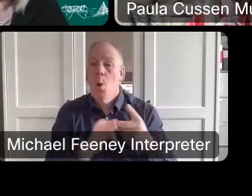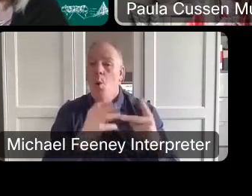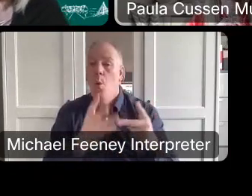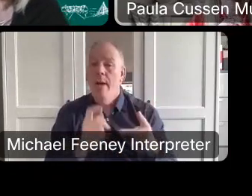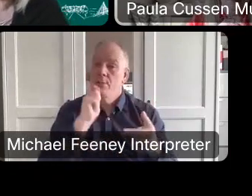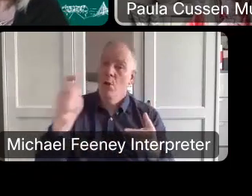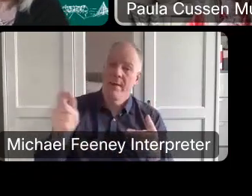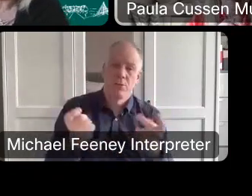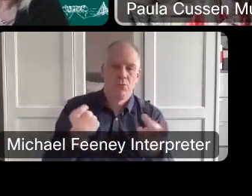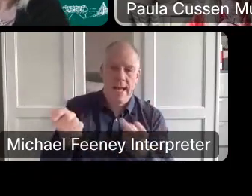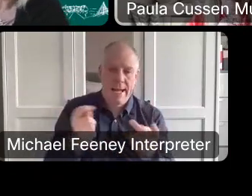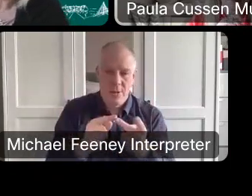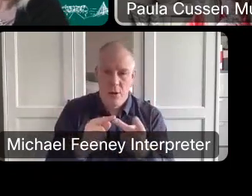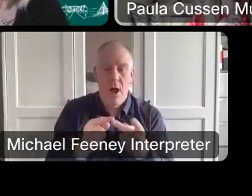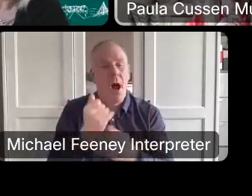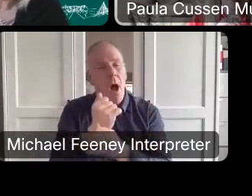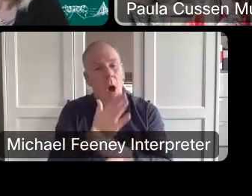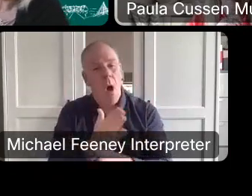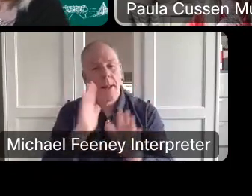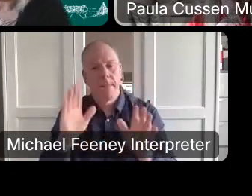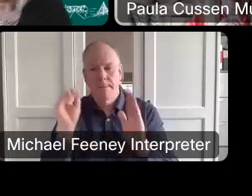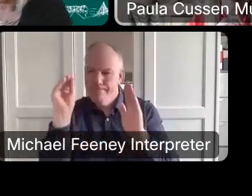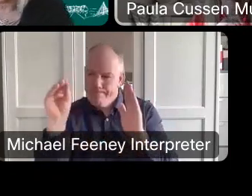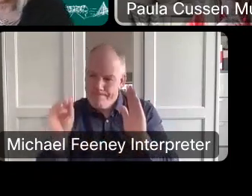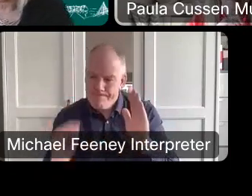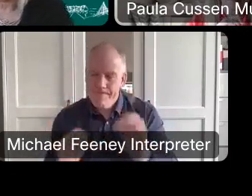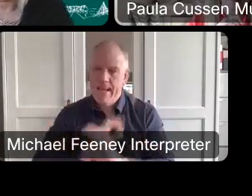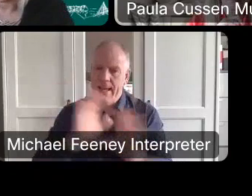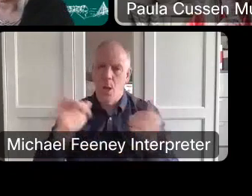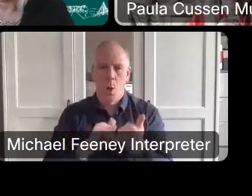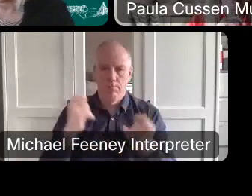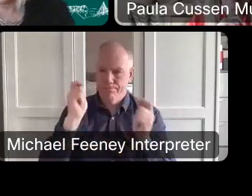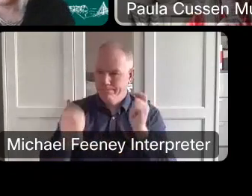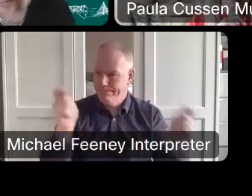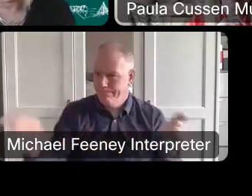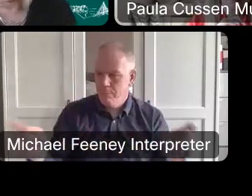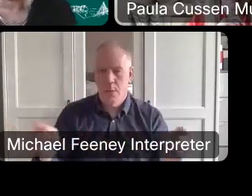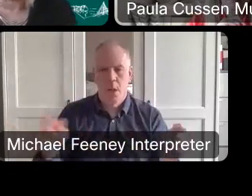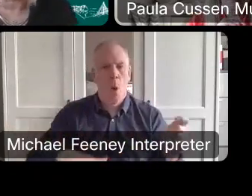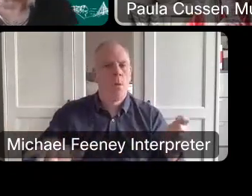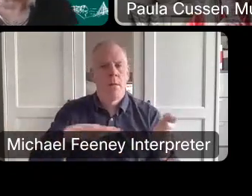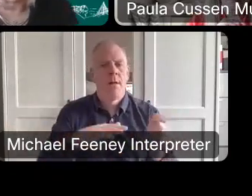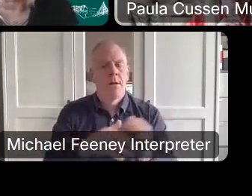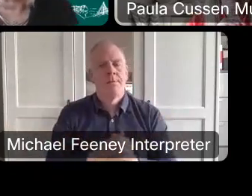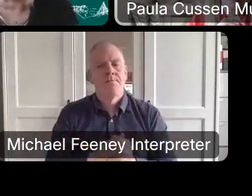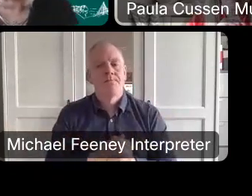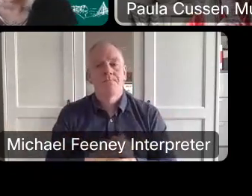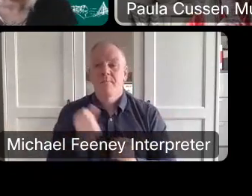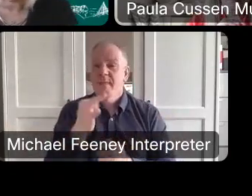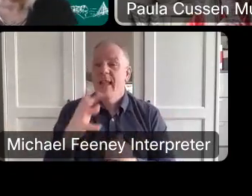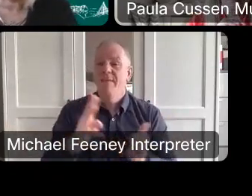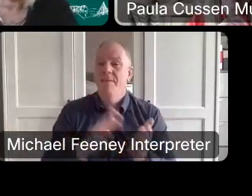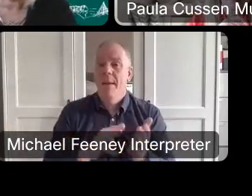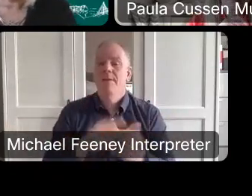to the regulators. That all needs to be very clearly defined and clear at local level. And again, just for staff now to